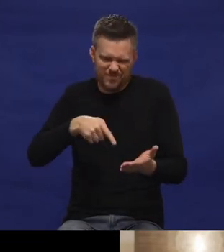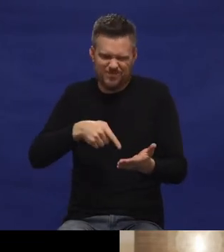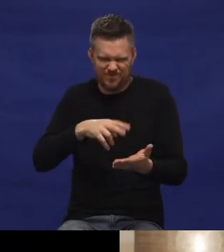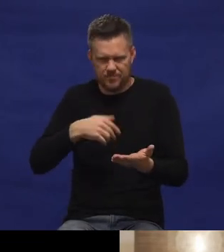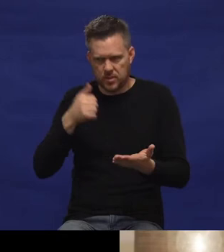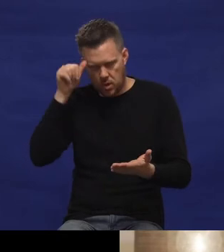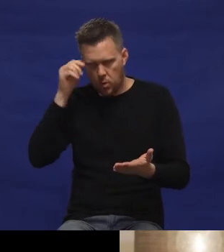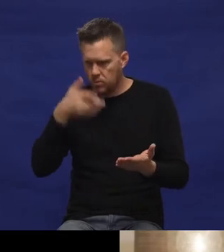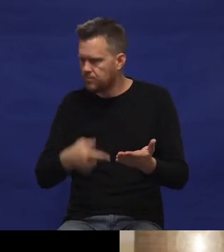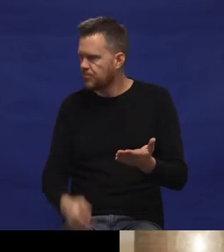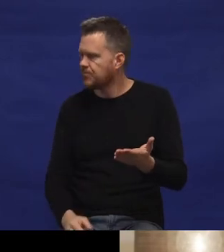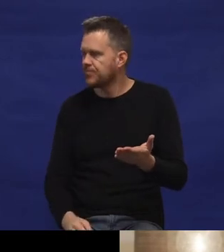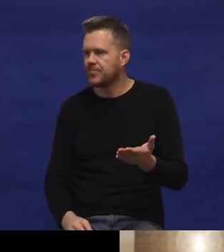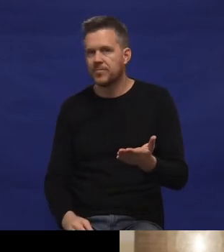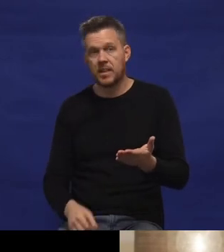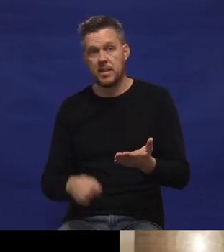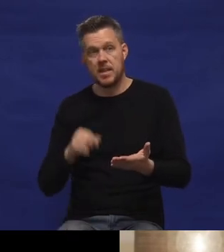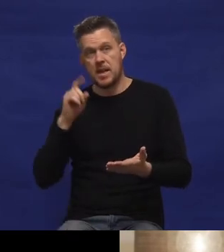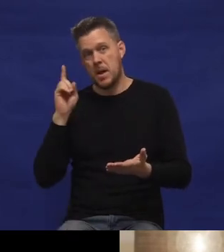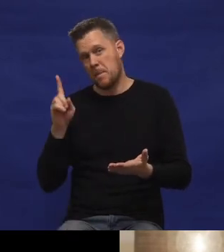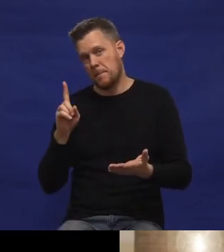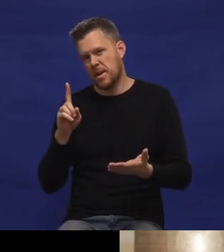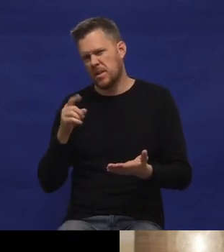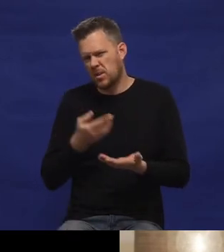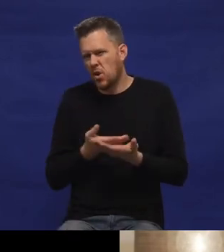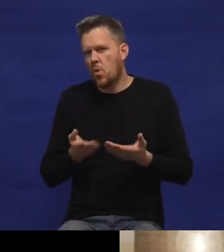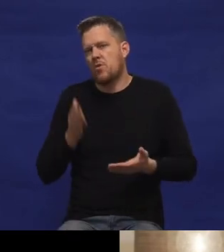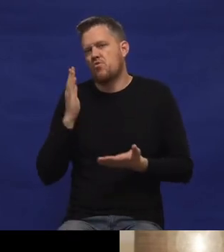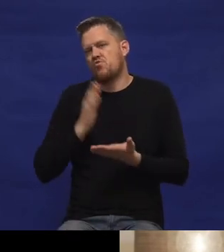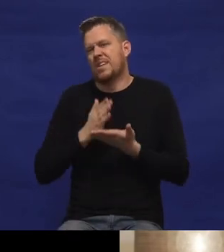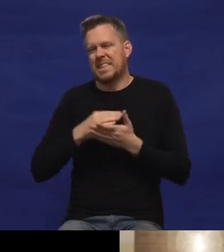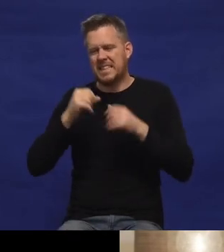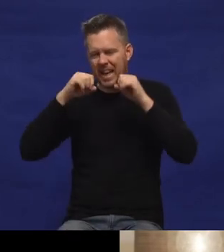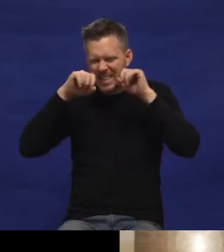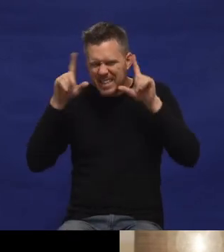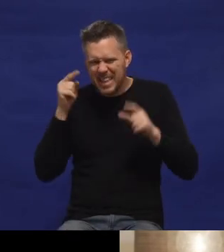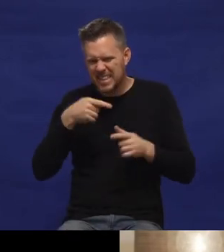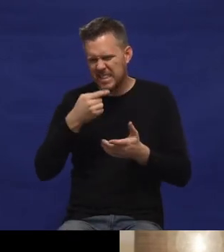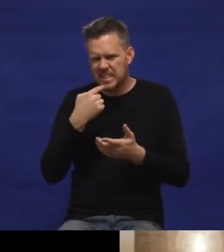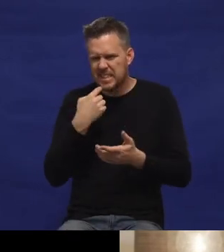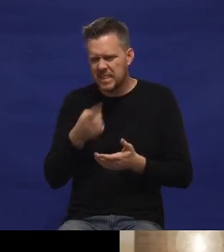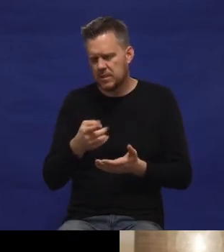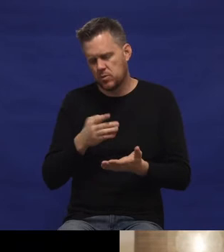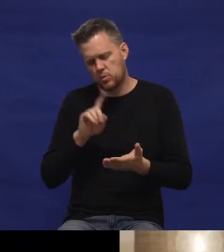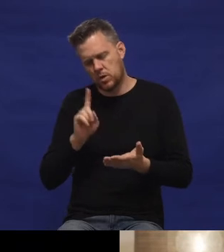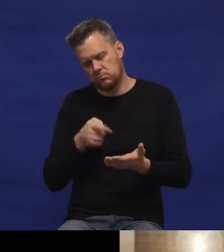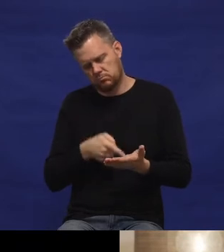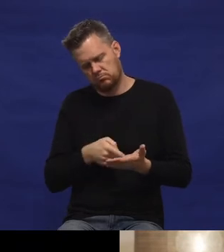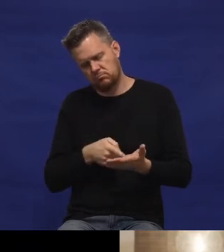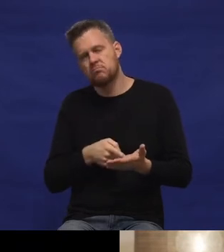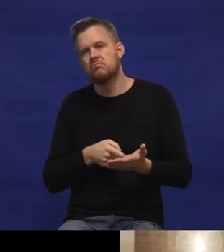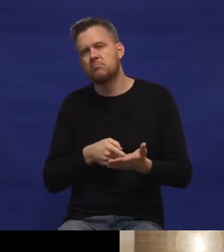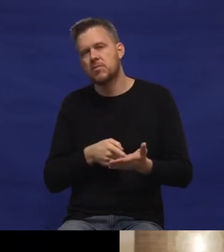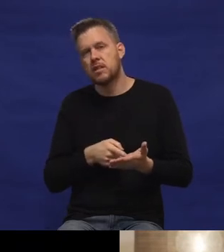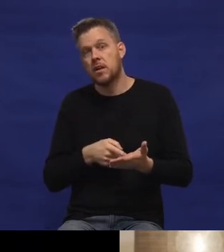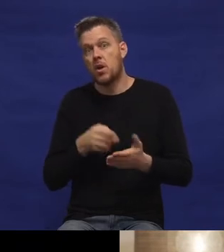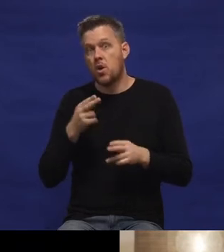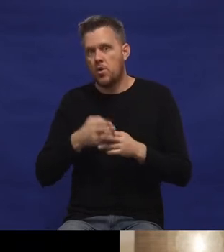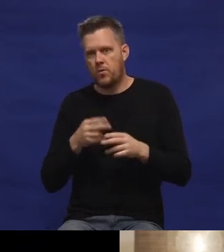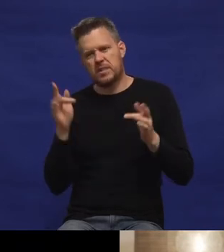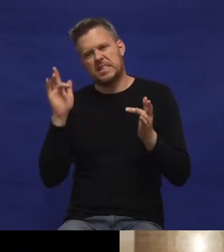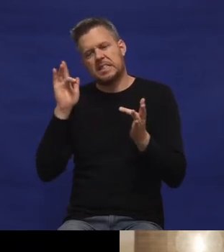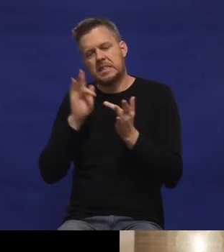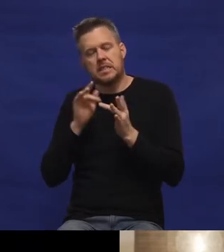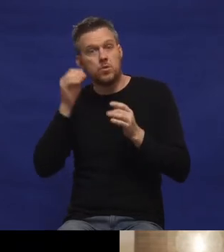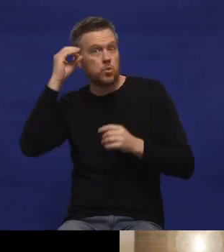1,000 times, but do we really understand what it says? So in order to tap into wisdom today, I'd like to really